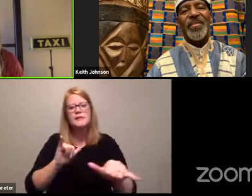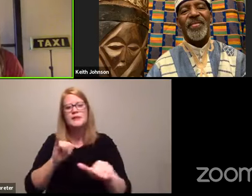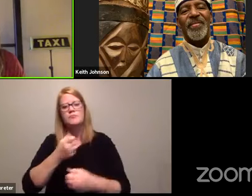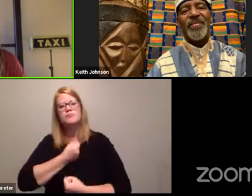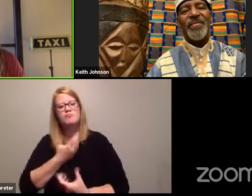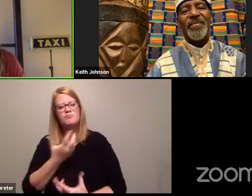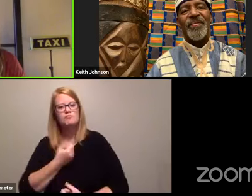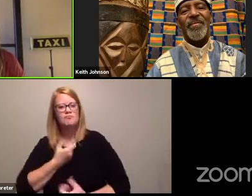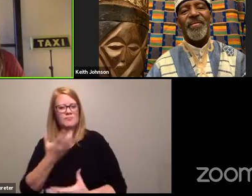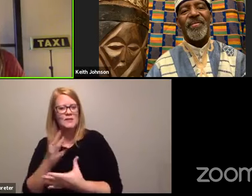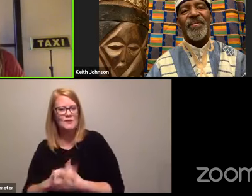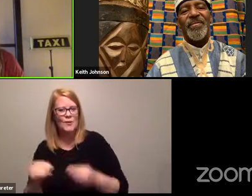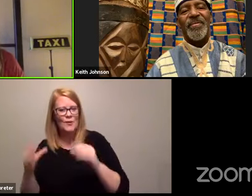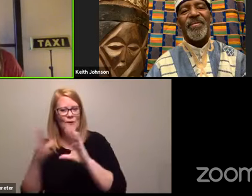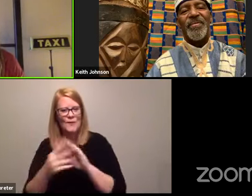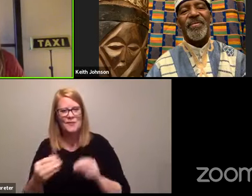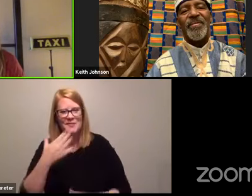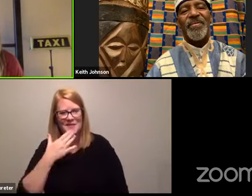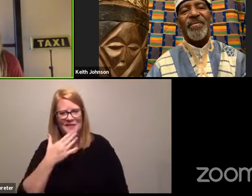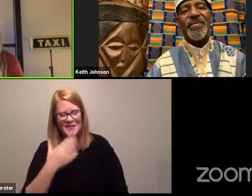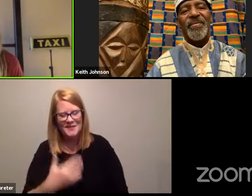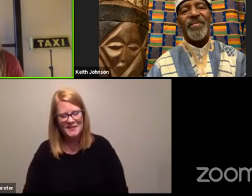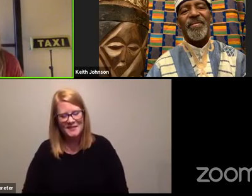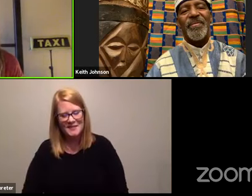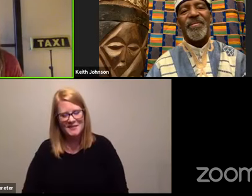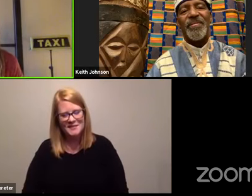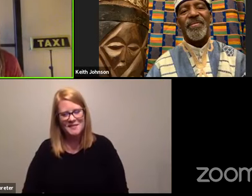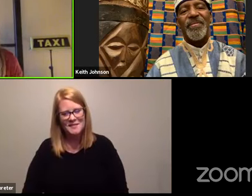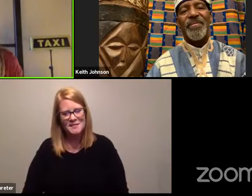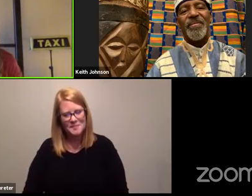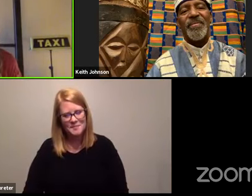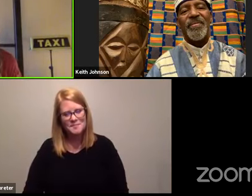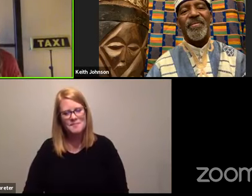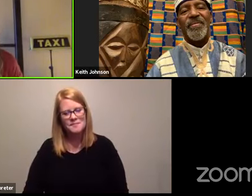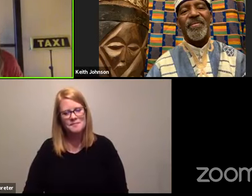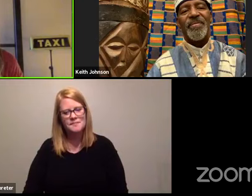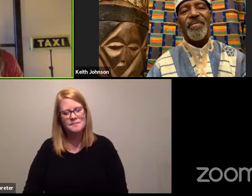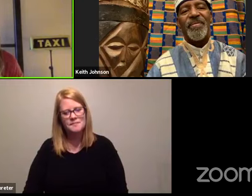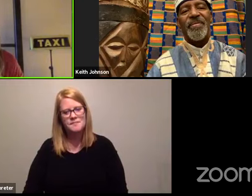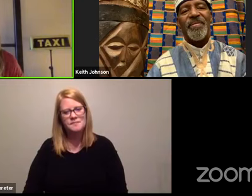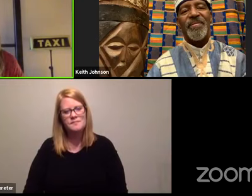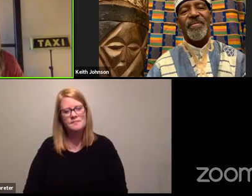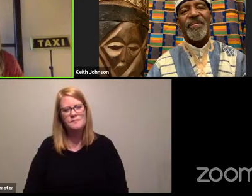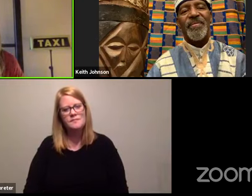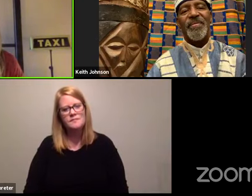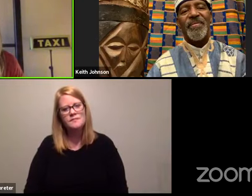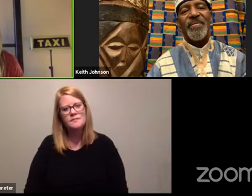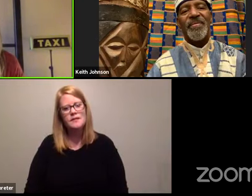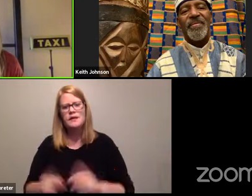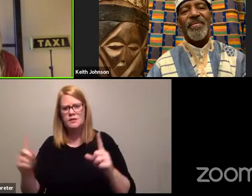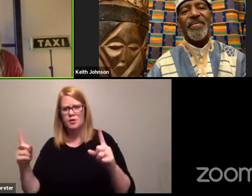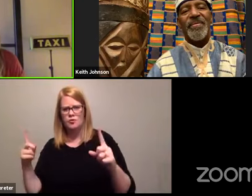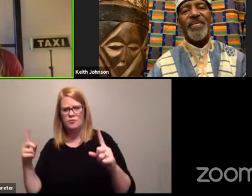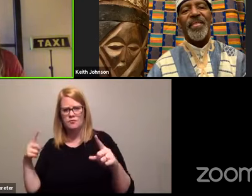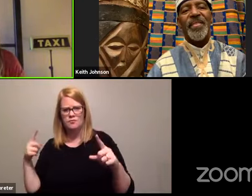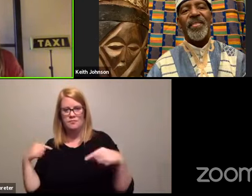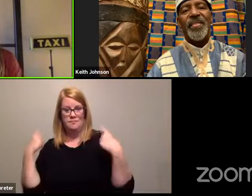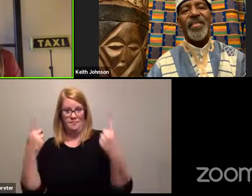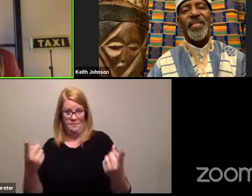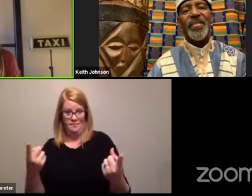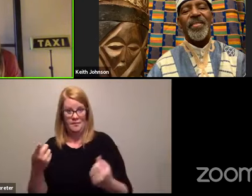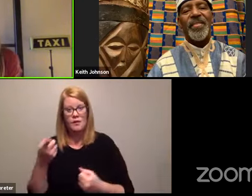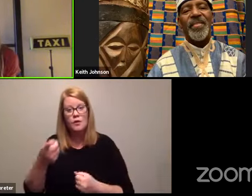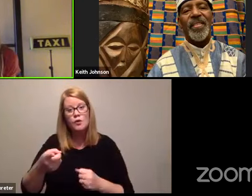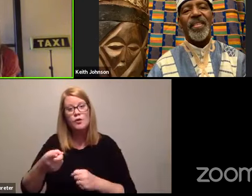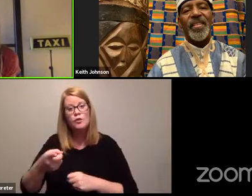so for a long time, you brought those stories and this kind of performance into schools. You want to talk a little bit